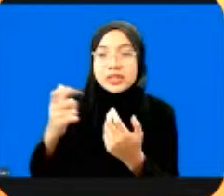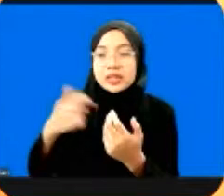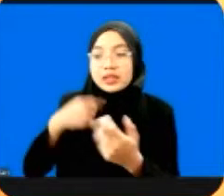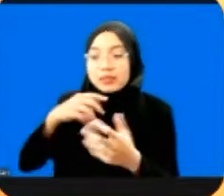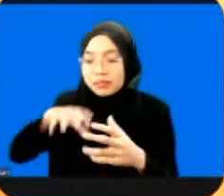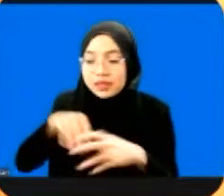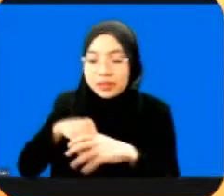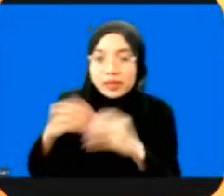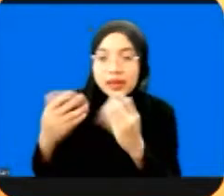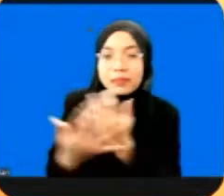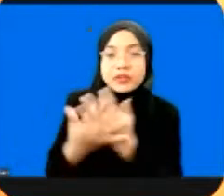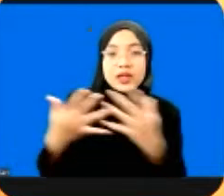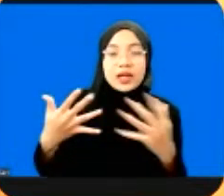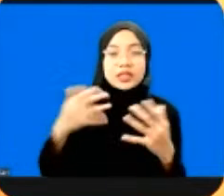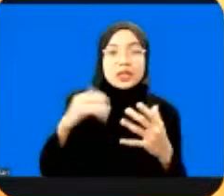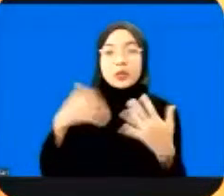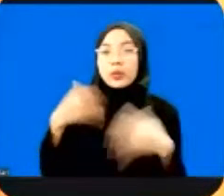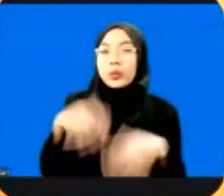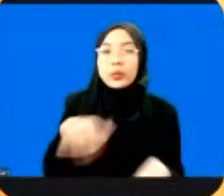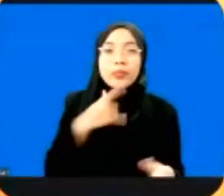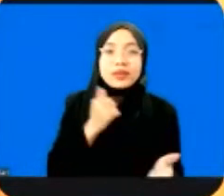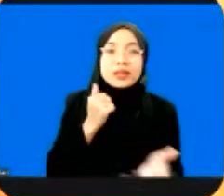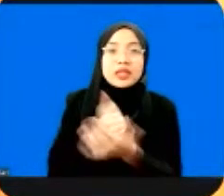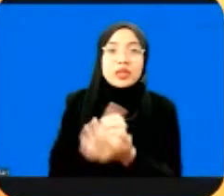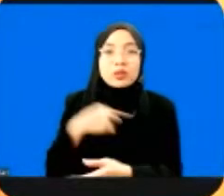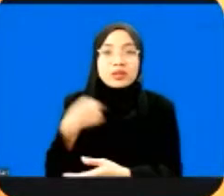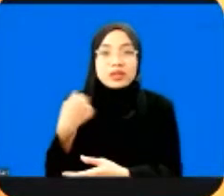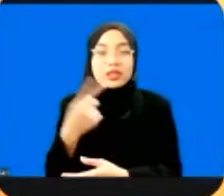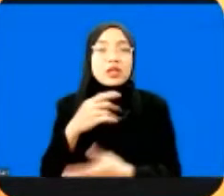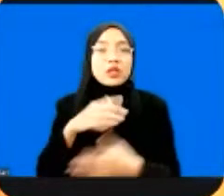important lesson learned from that area.